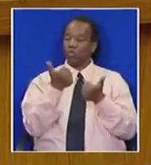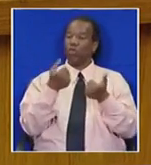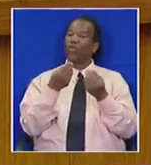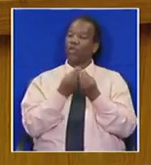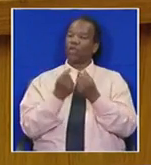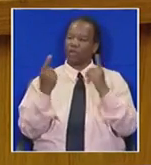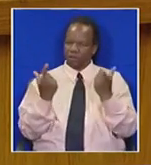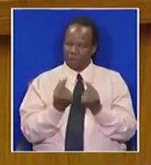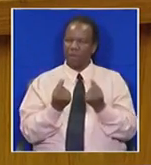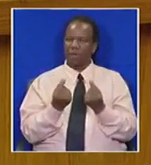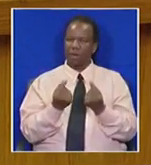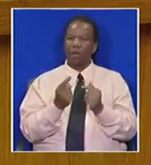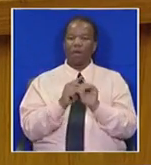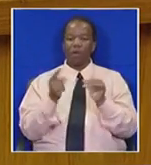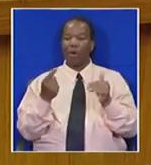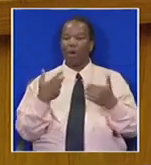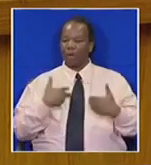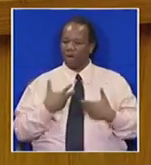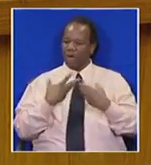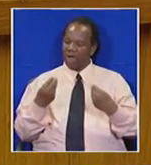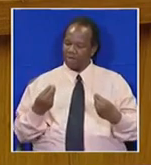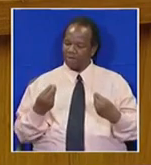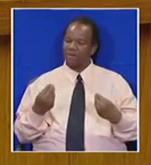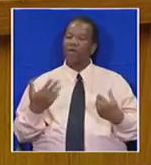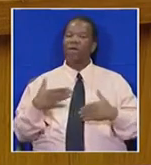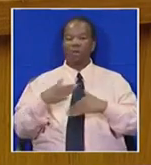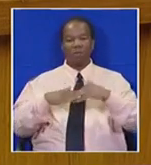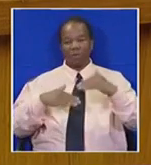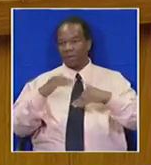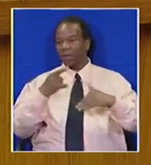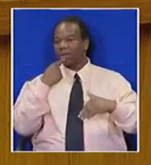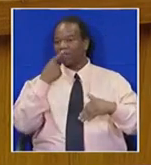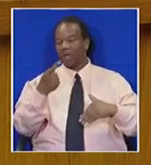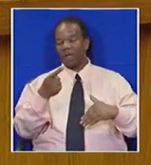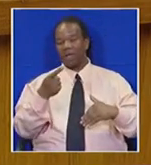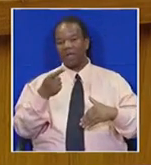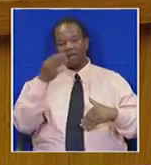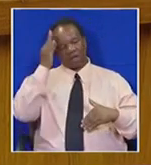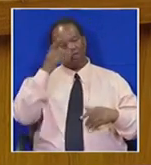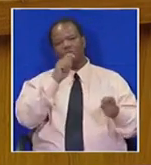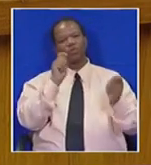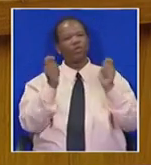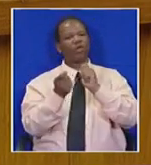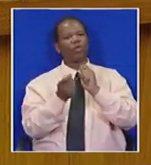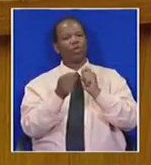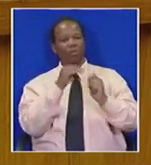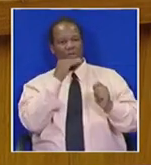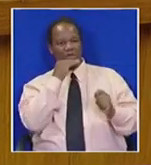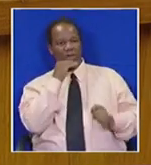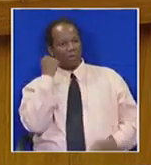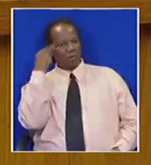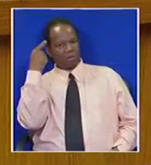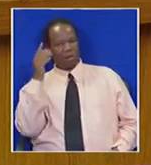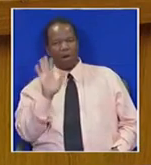it helped cement a message that the change of government was not out of malice. He's a leader of